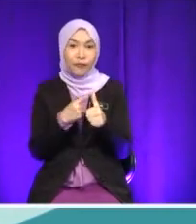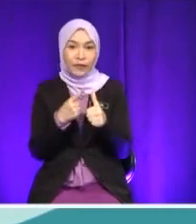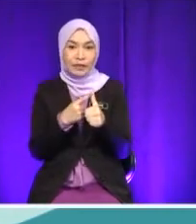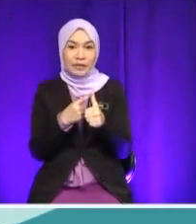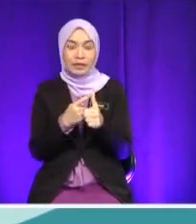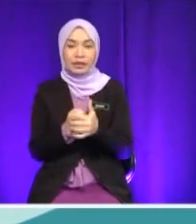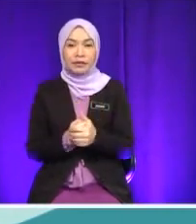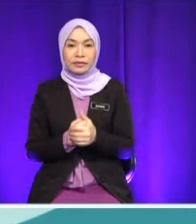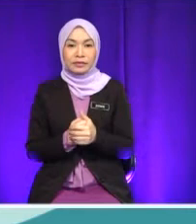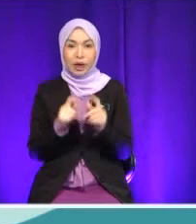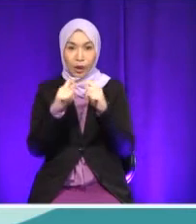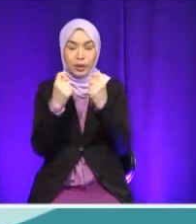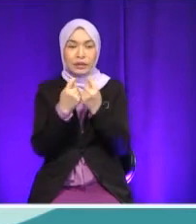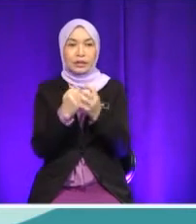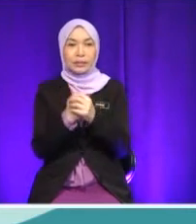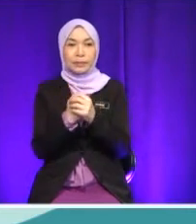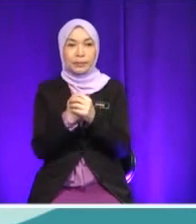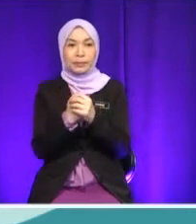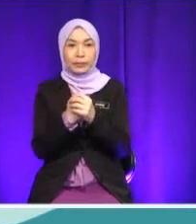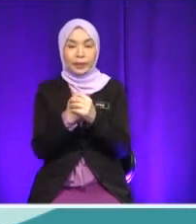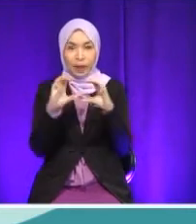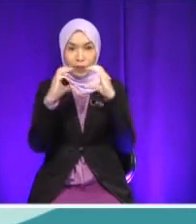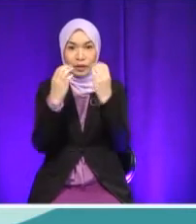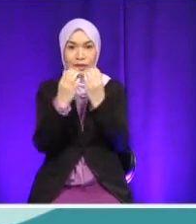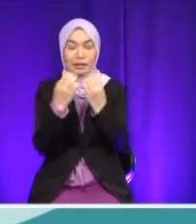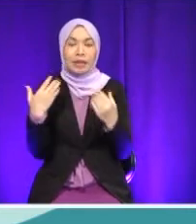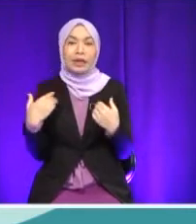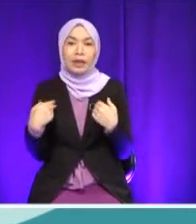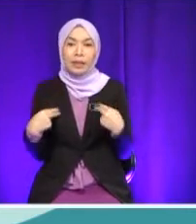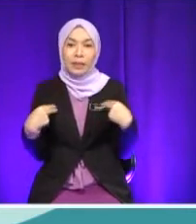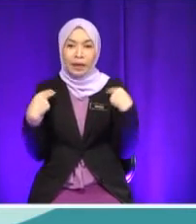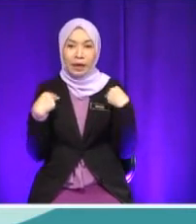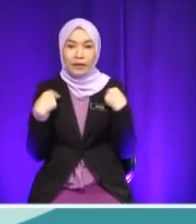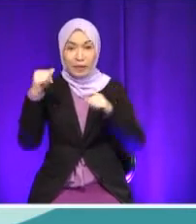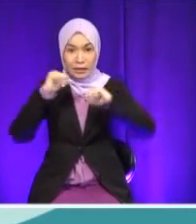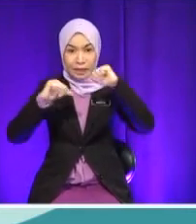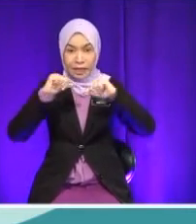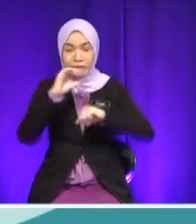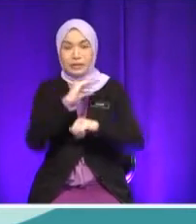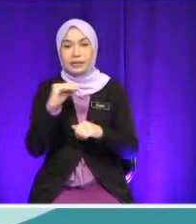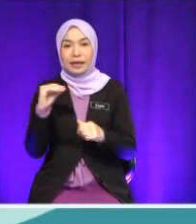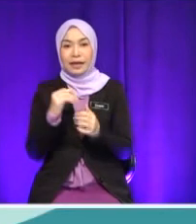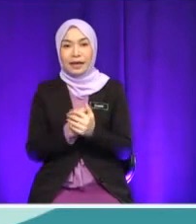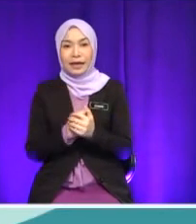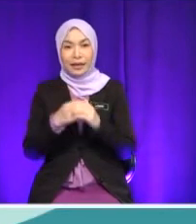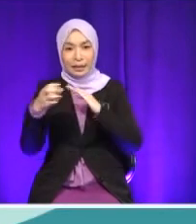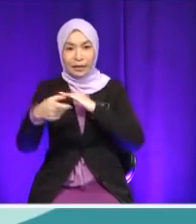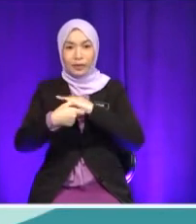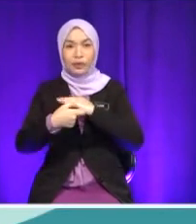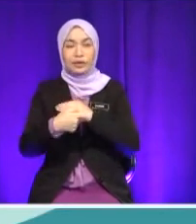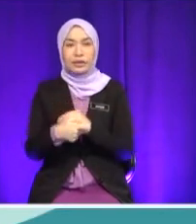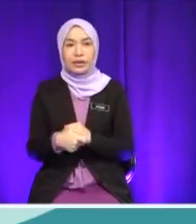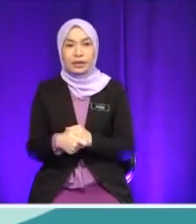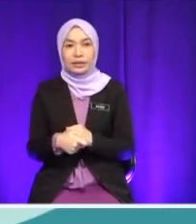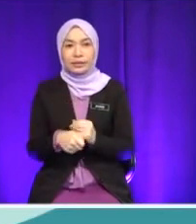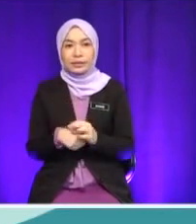team is science and technology, and then we have two learning standards here. Okay, one is our main skill and the second one is our